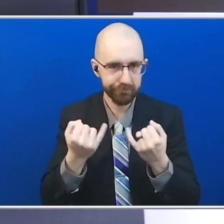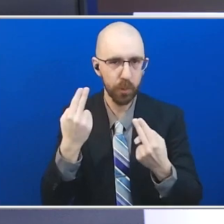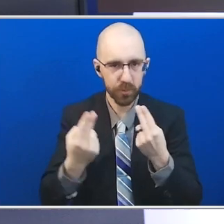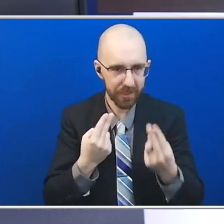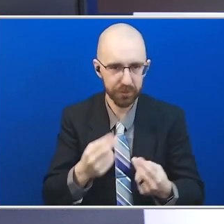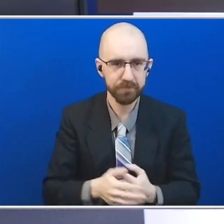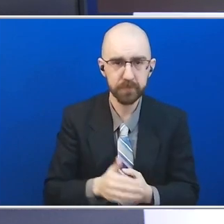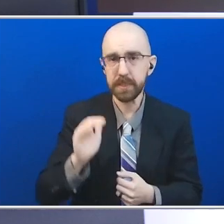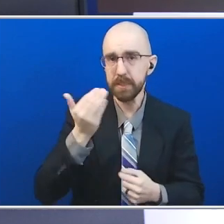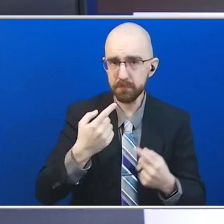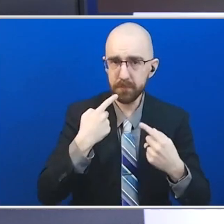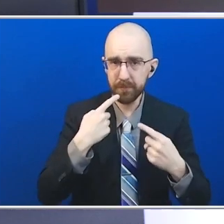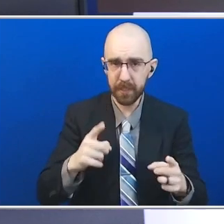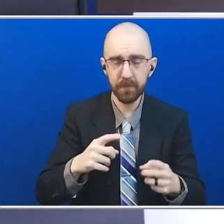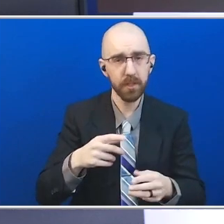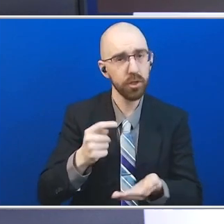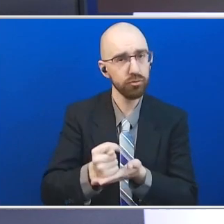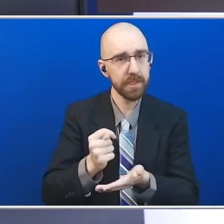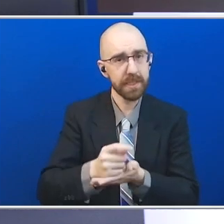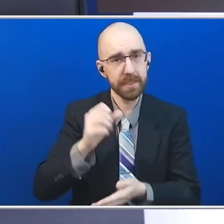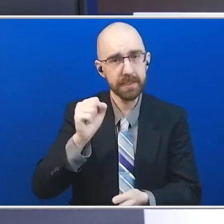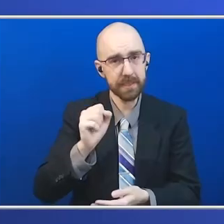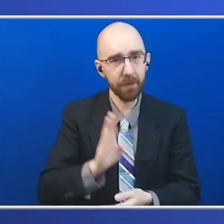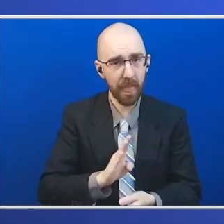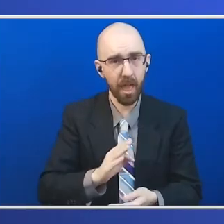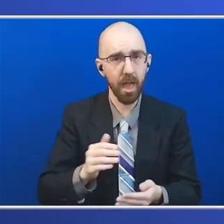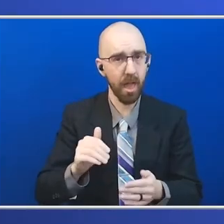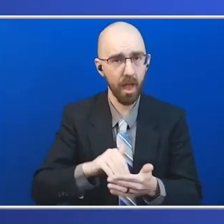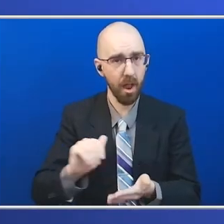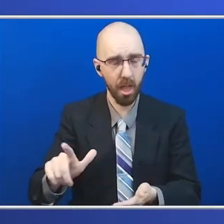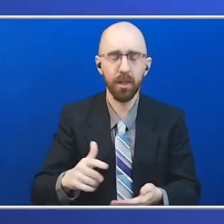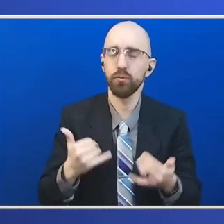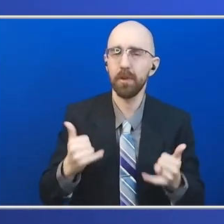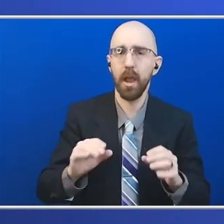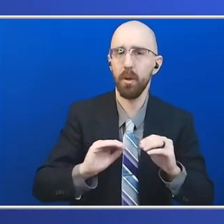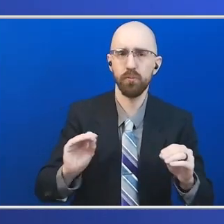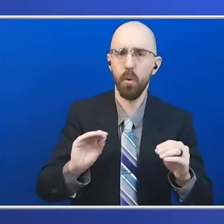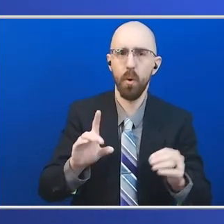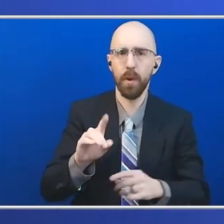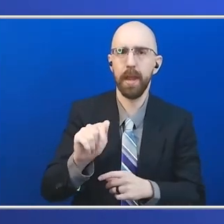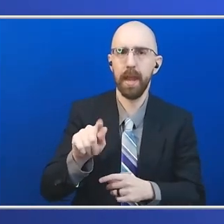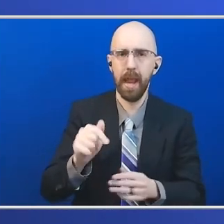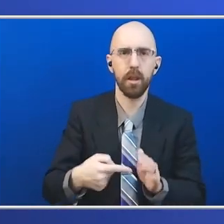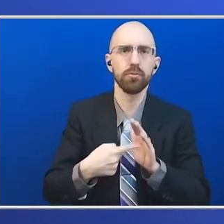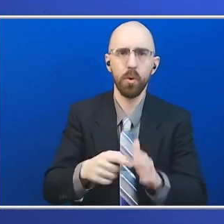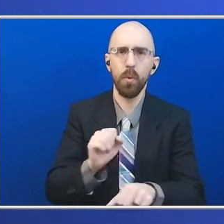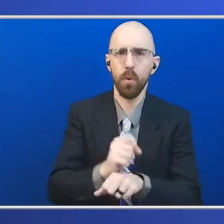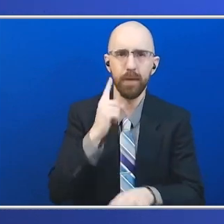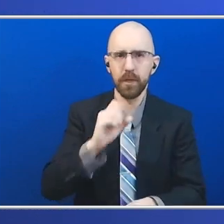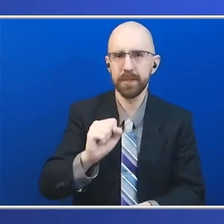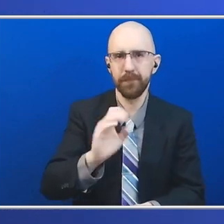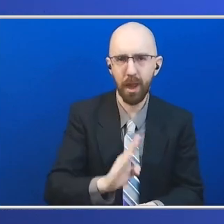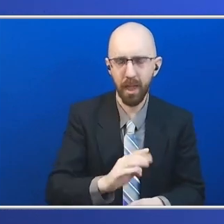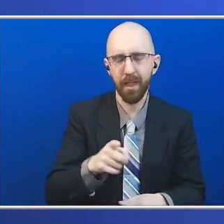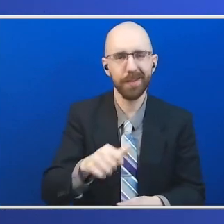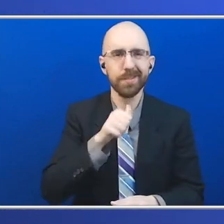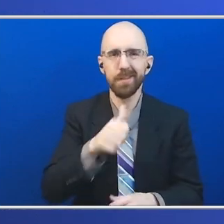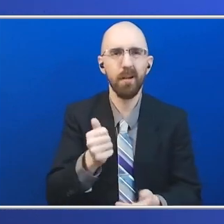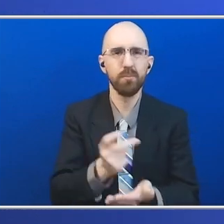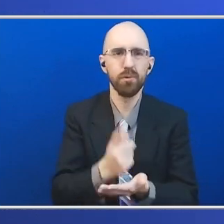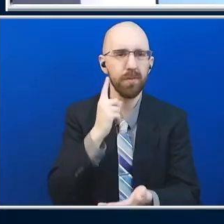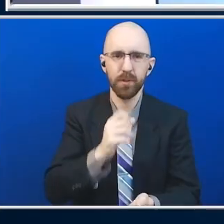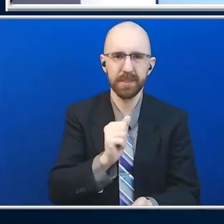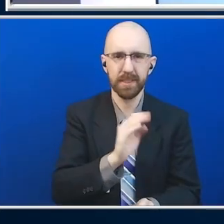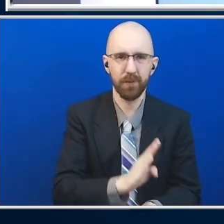Does it treat schizophrenia at all? So right now there is no data to show that it works for schizophrenia, and it's not approved for schizophrenia.